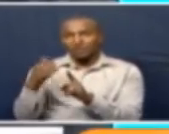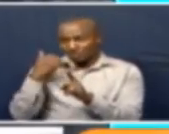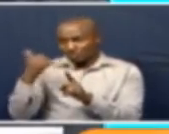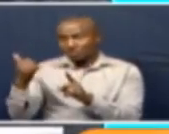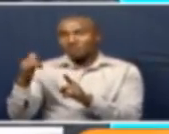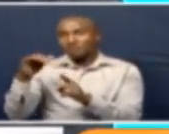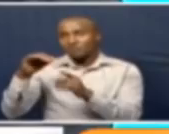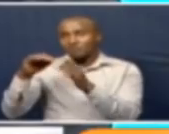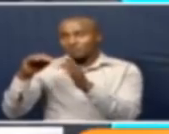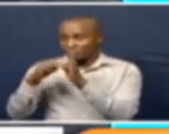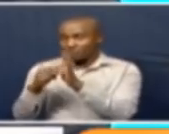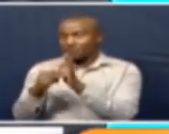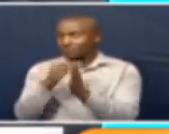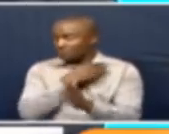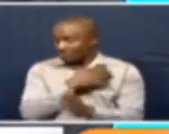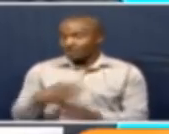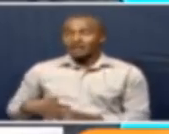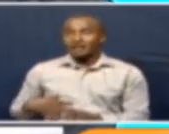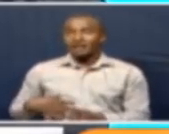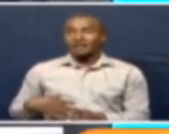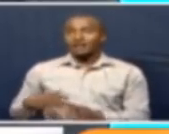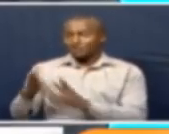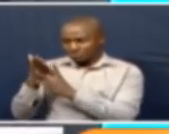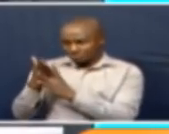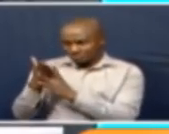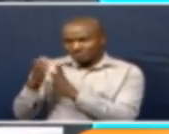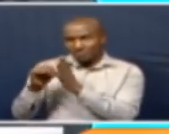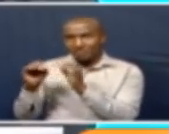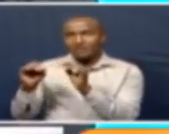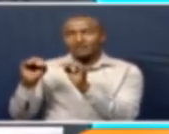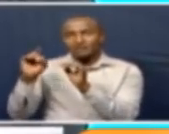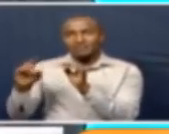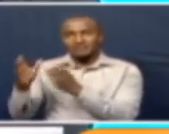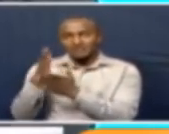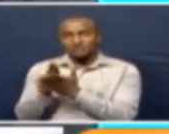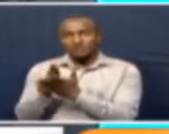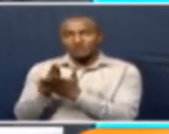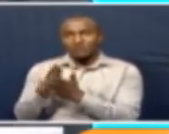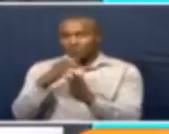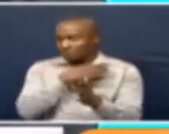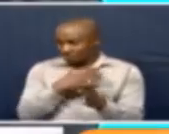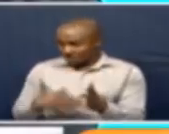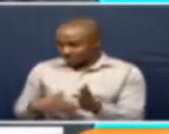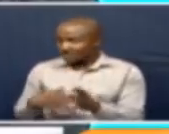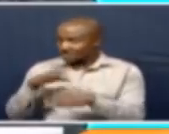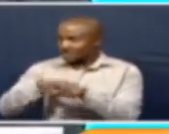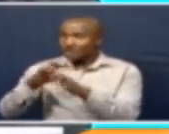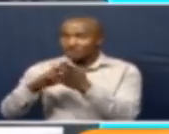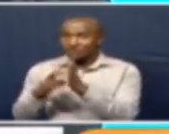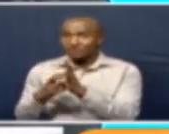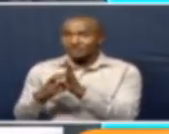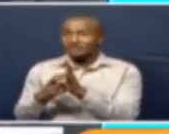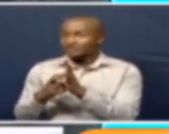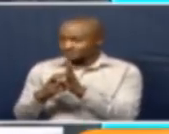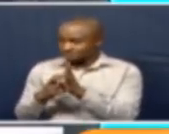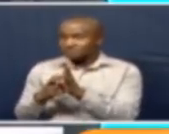model anytime, even if they use middlemen, they should always ensure that the model gets the contract that they intended them to